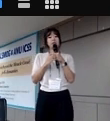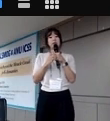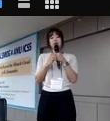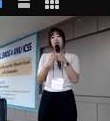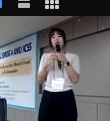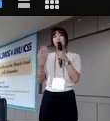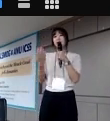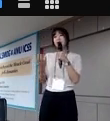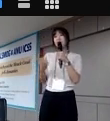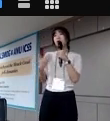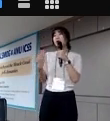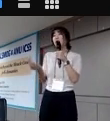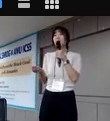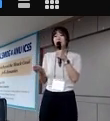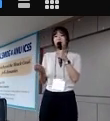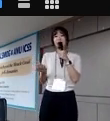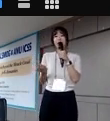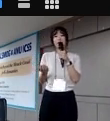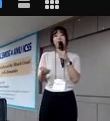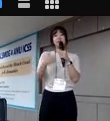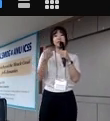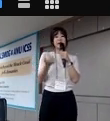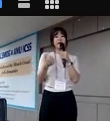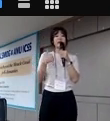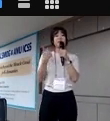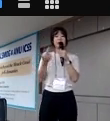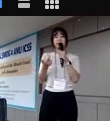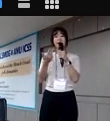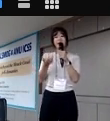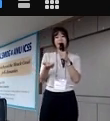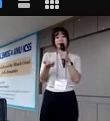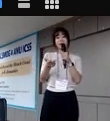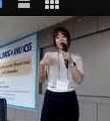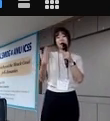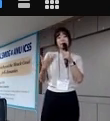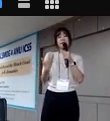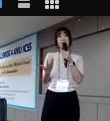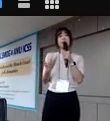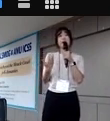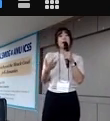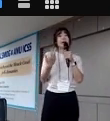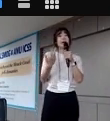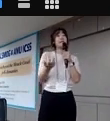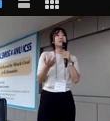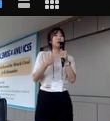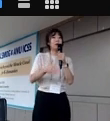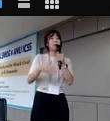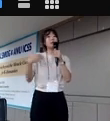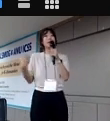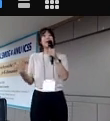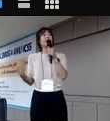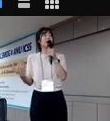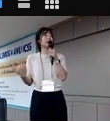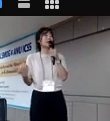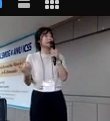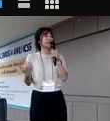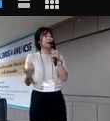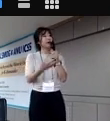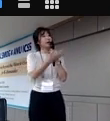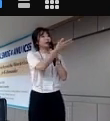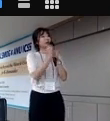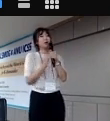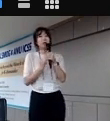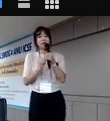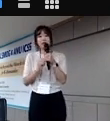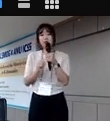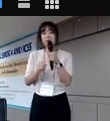proxies we used for the clear were not normed at all, so narrative, number, and animacy were simply our guesses on what would make a context clear,